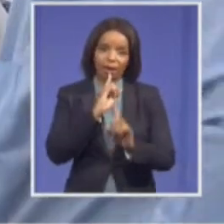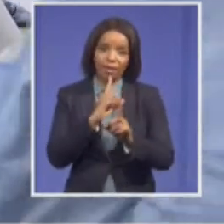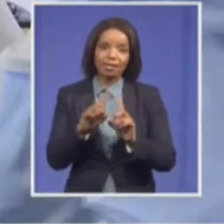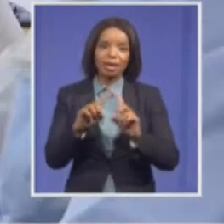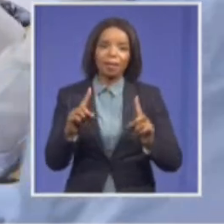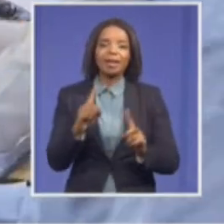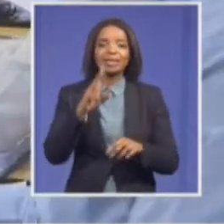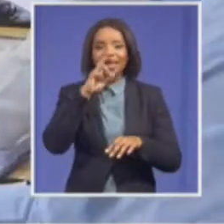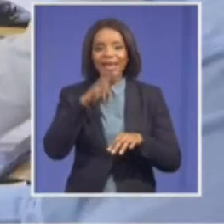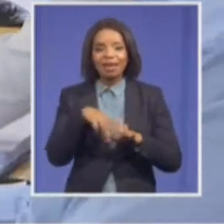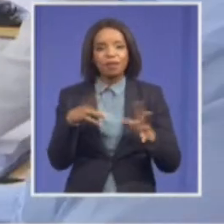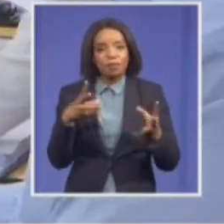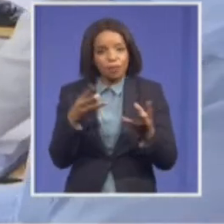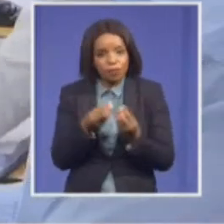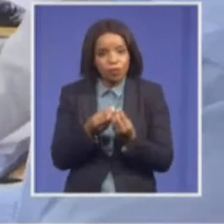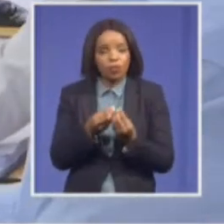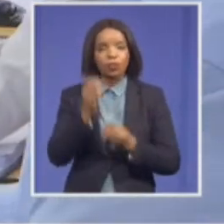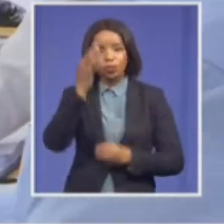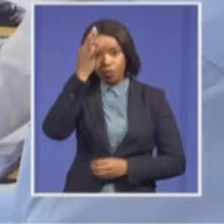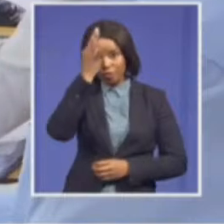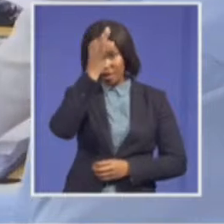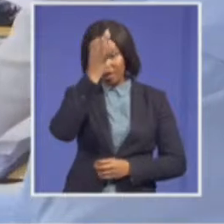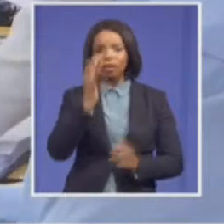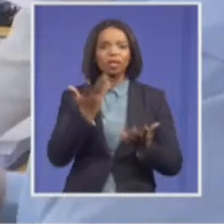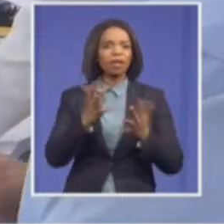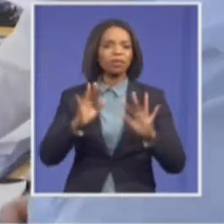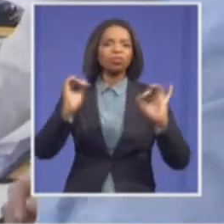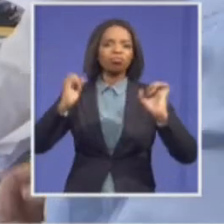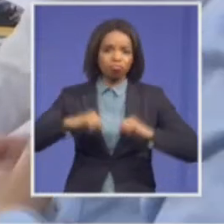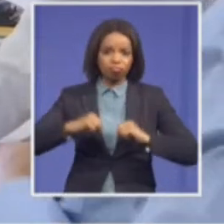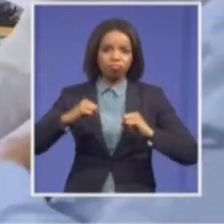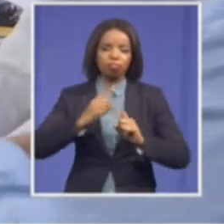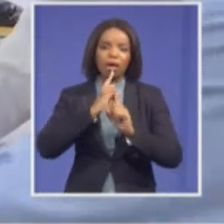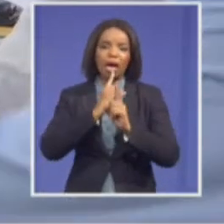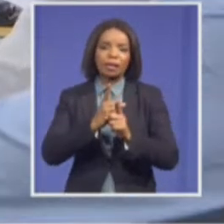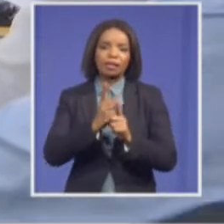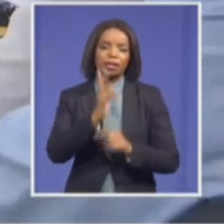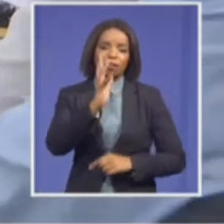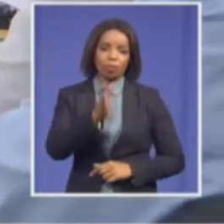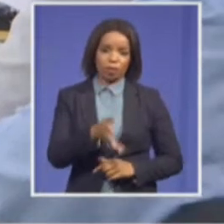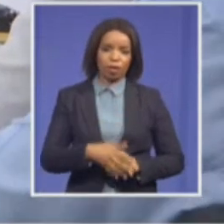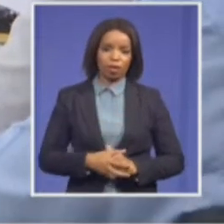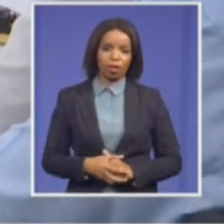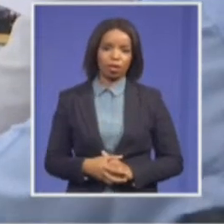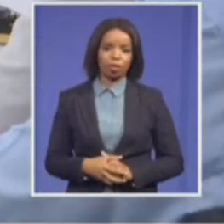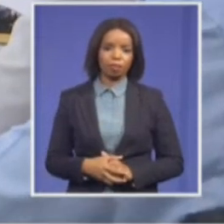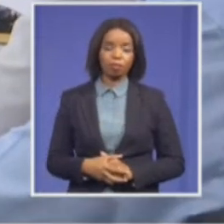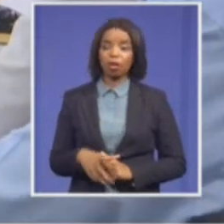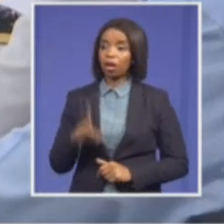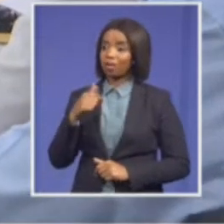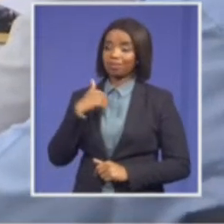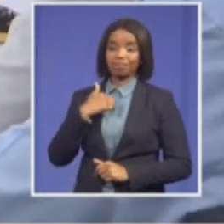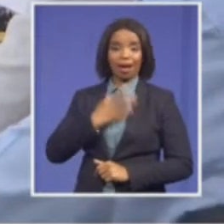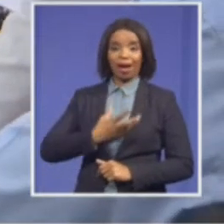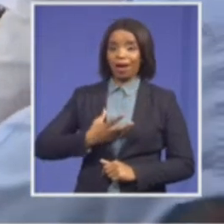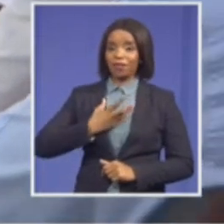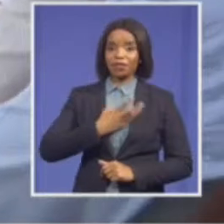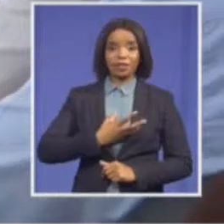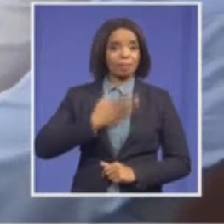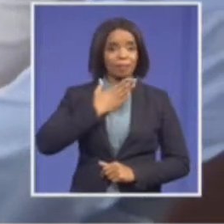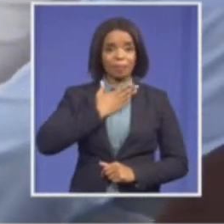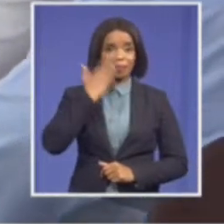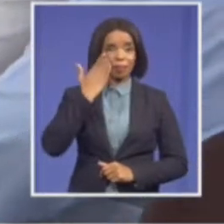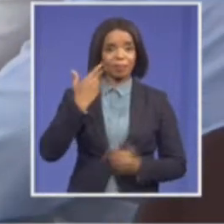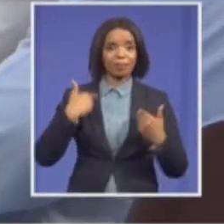it. I'll tell you what, I'm uncomfortable. I'm uncomfortable that we spend money on issues